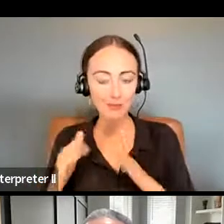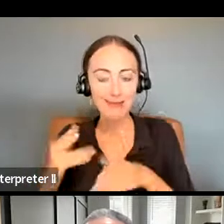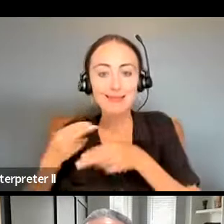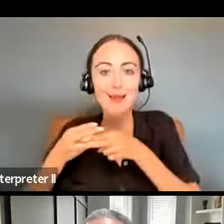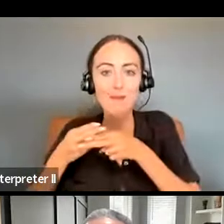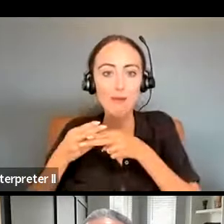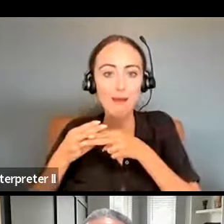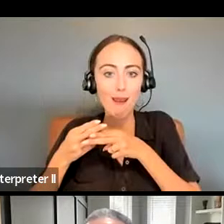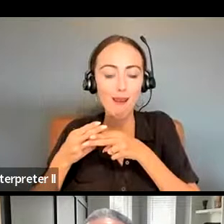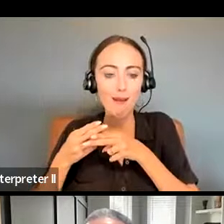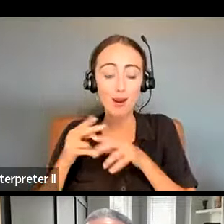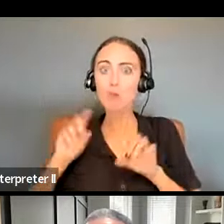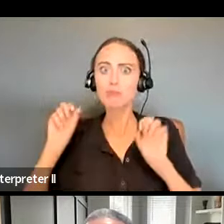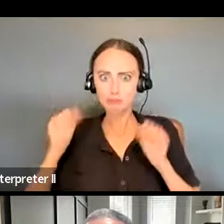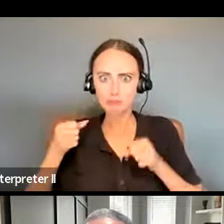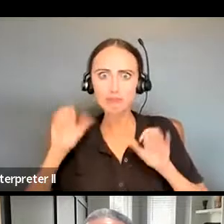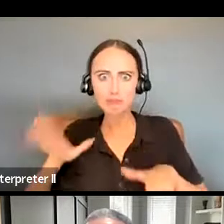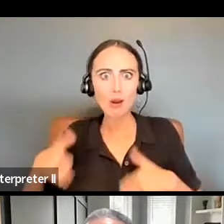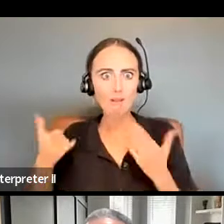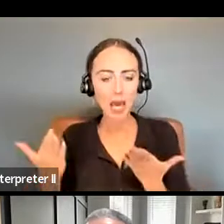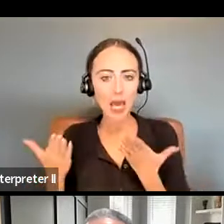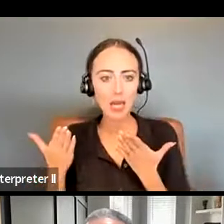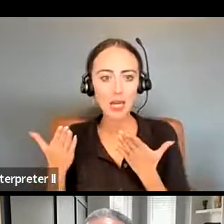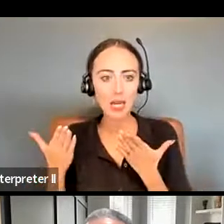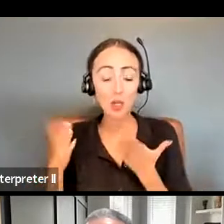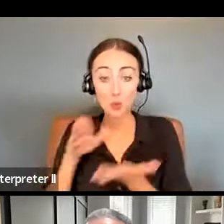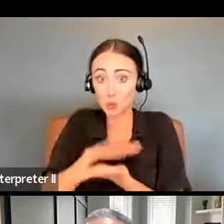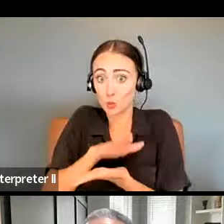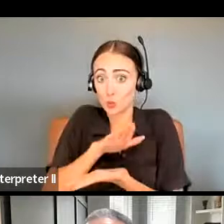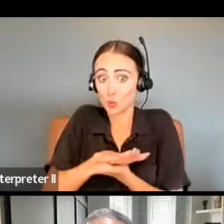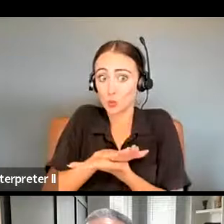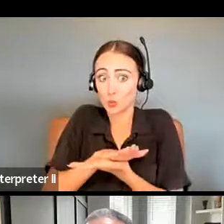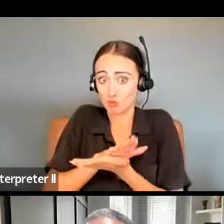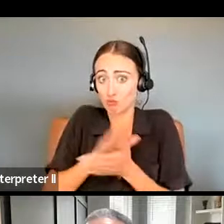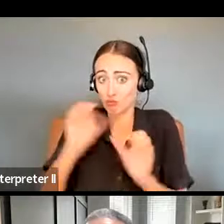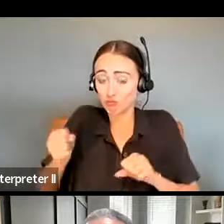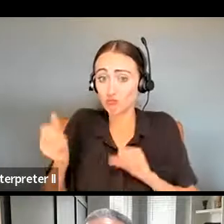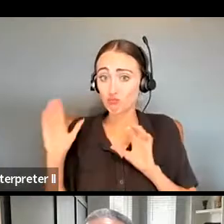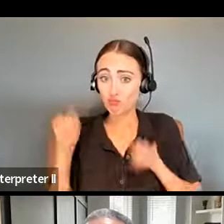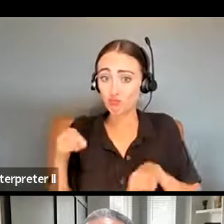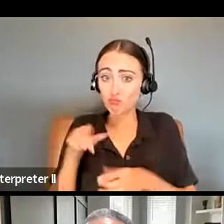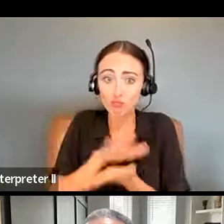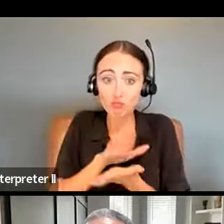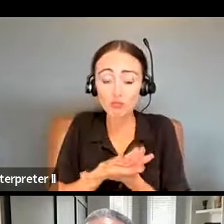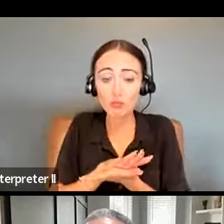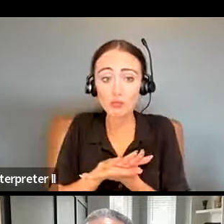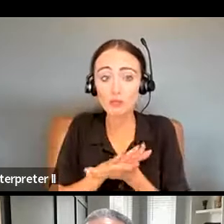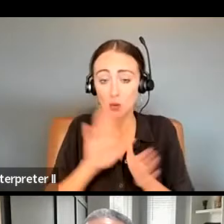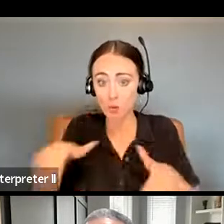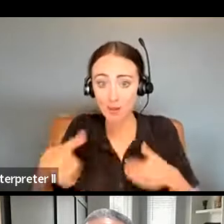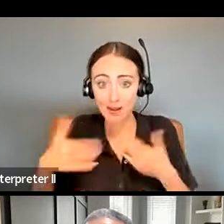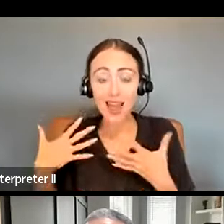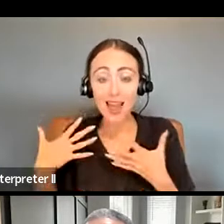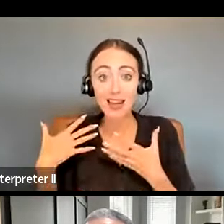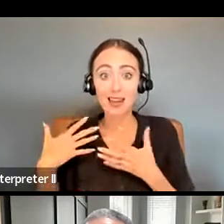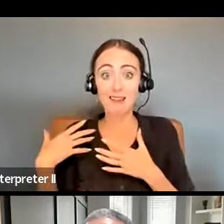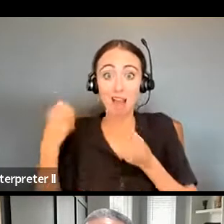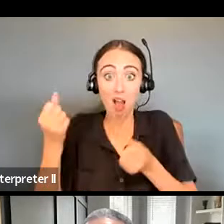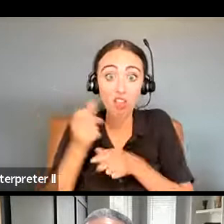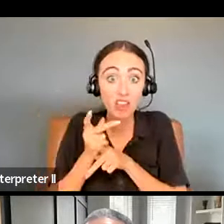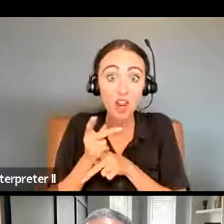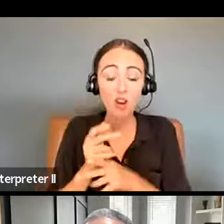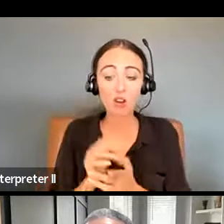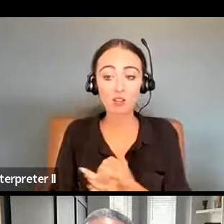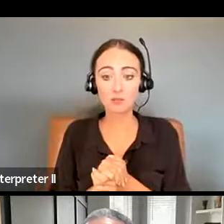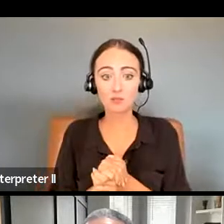temporary basis. We are providing school enrollment in school. We are providing healthcare.